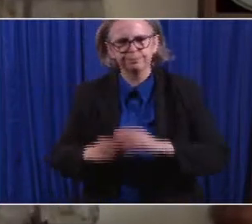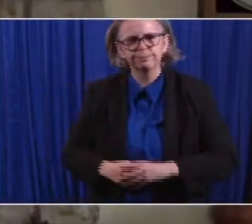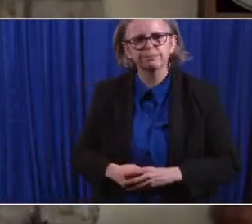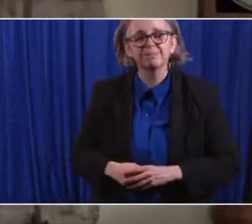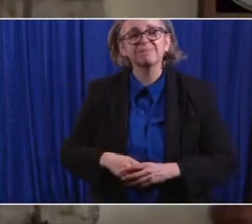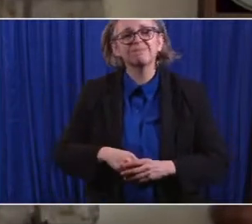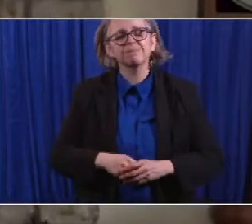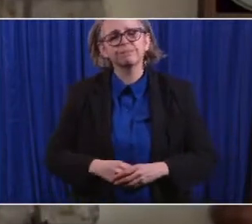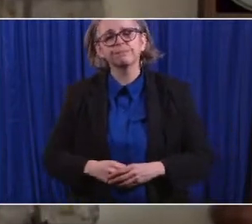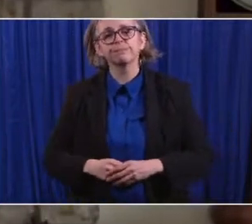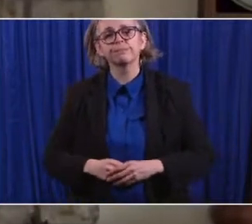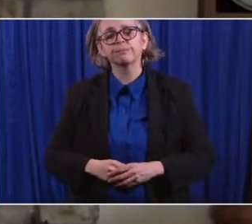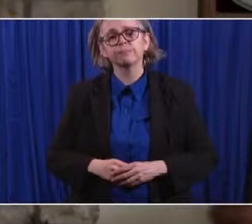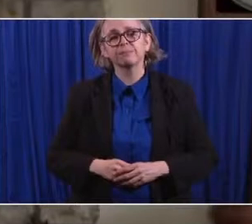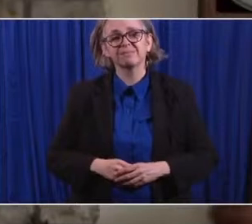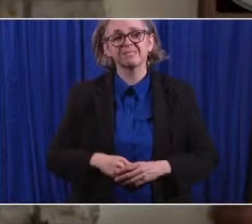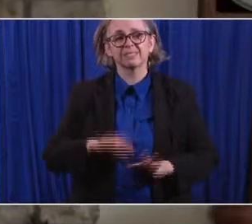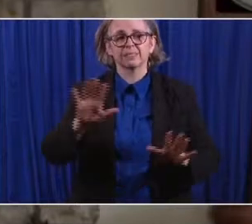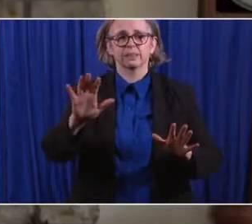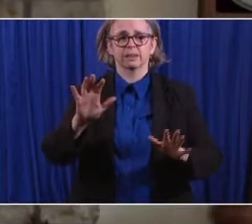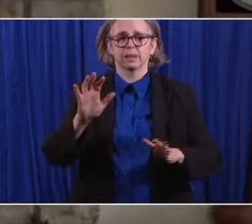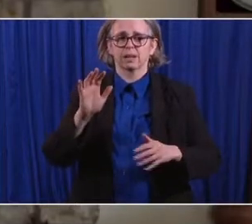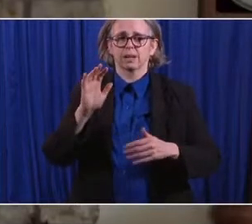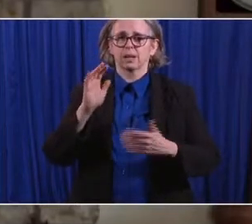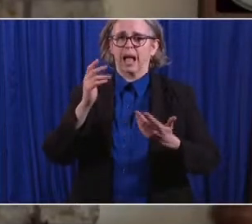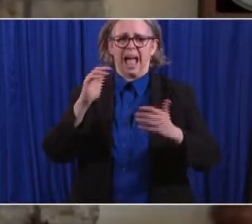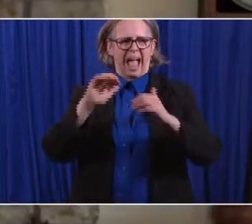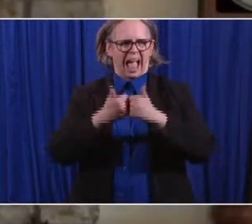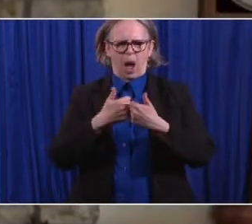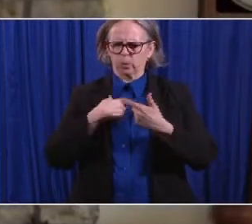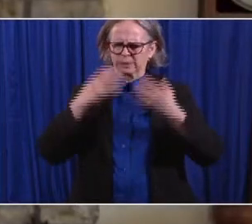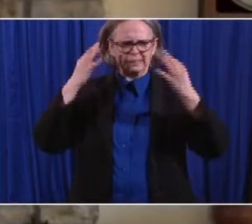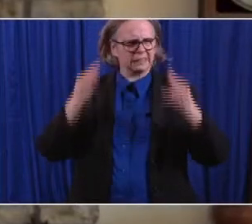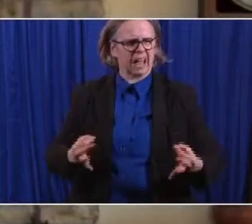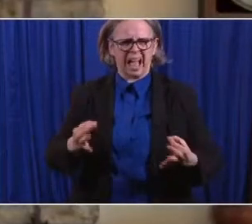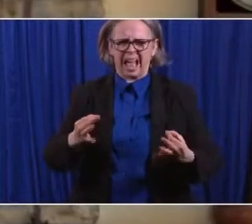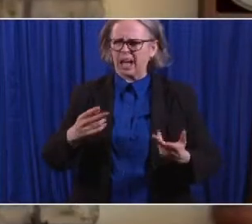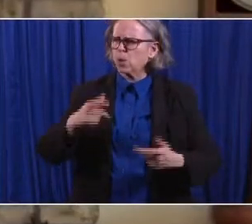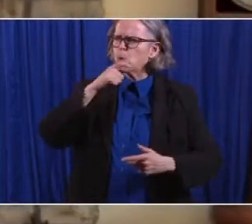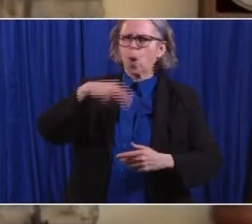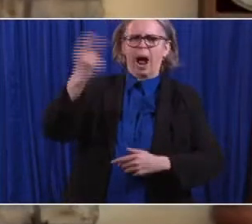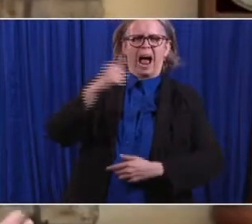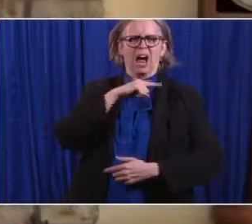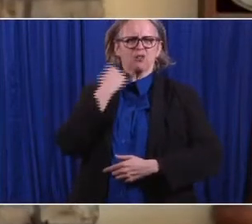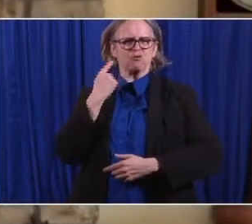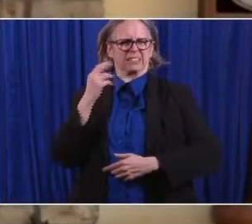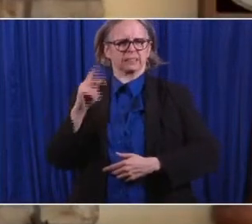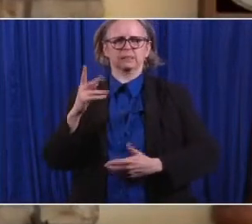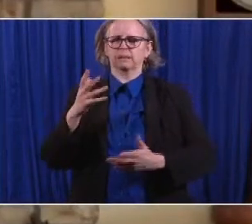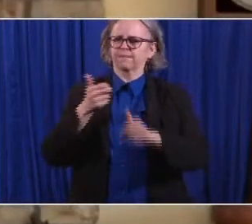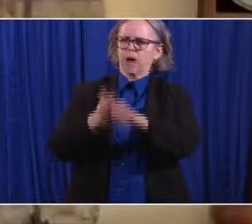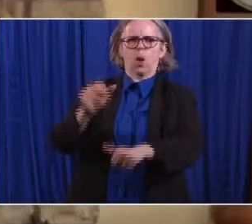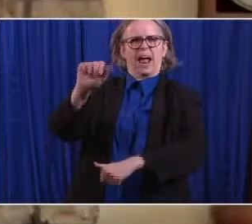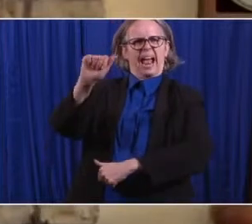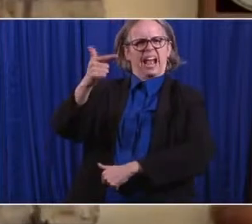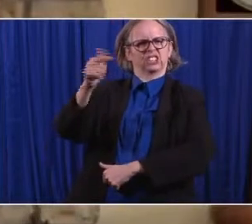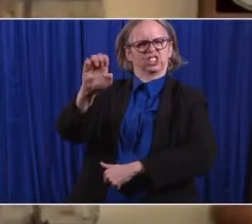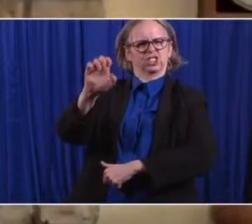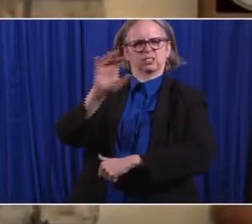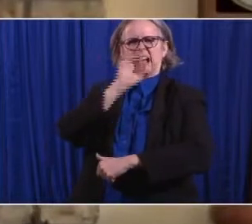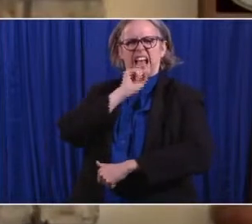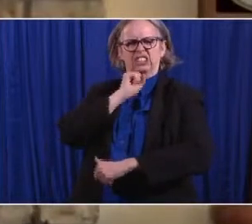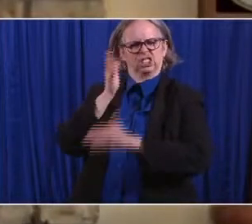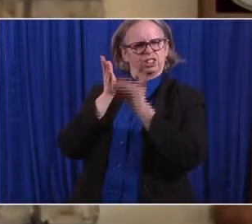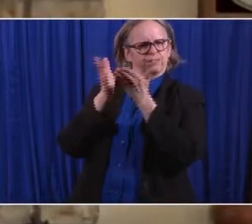we thought there was a compelling case that an individual was at very significant risk. And we